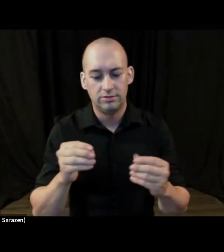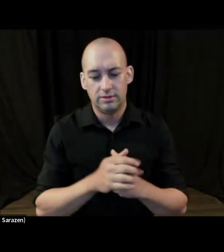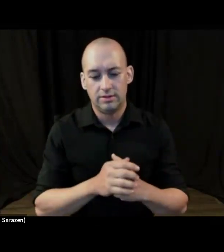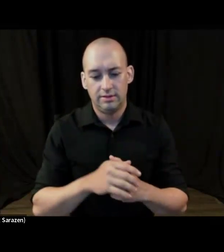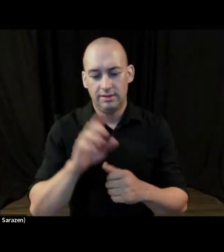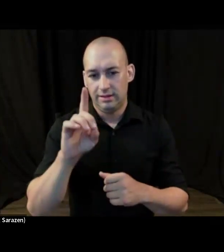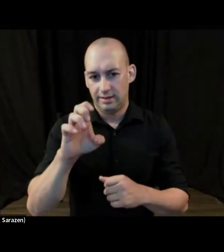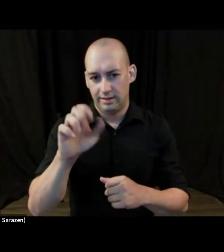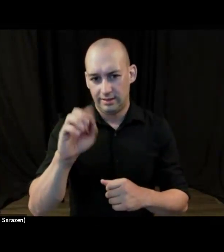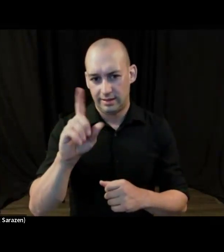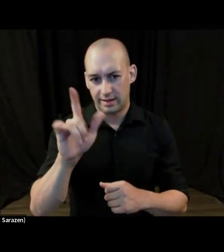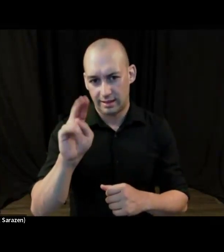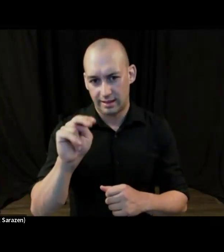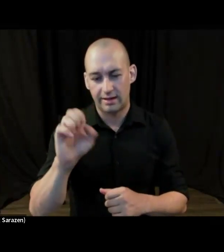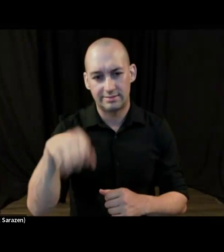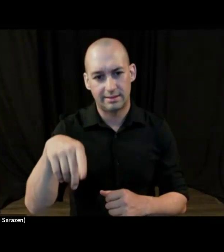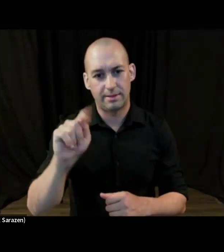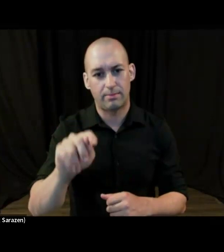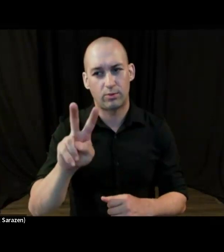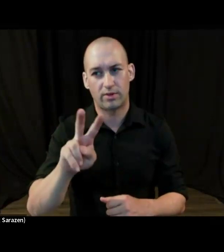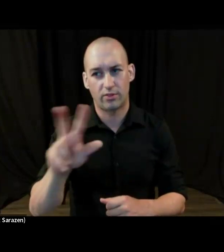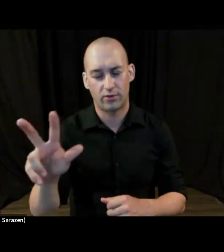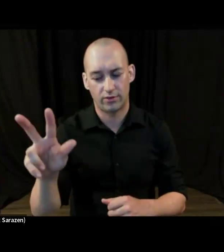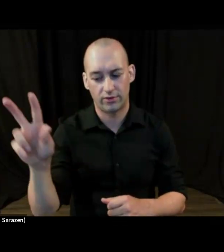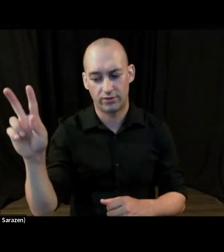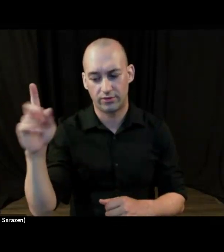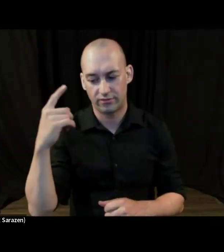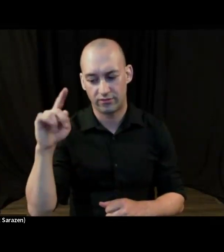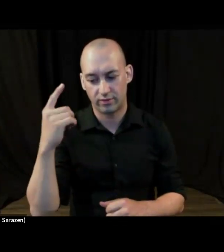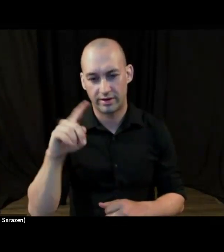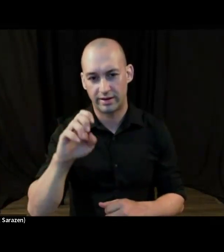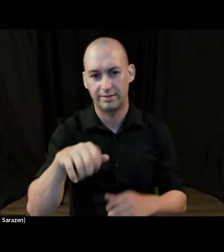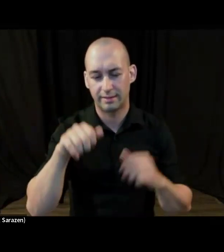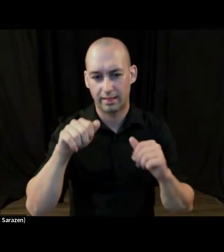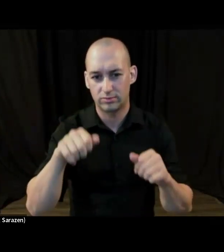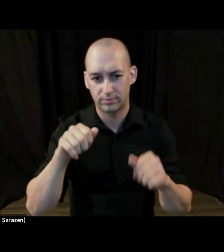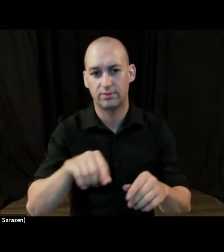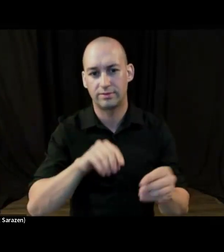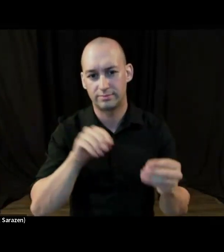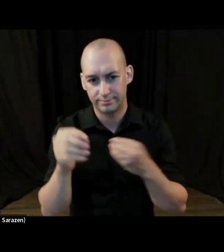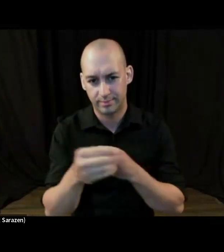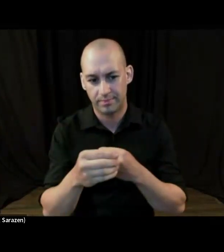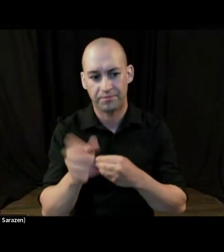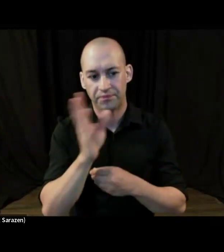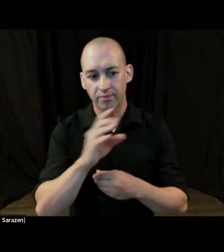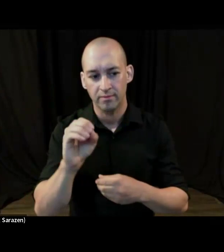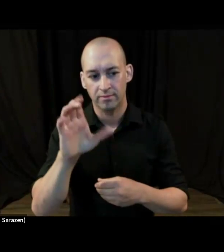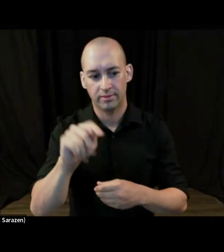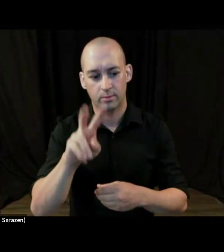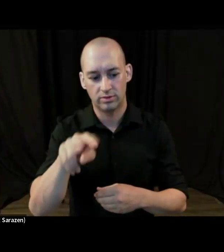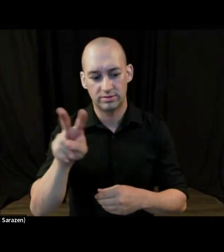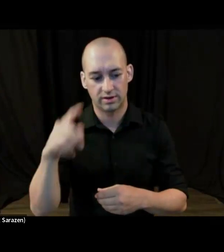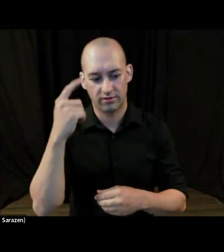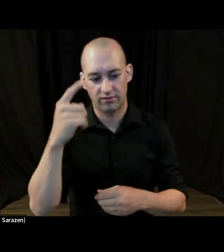Deadlines are September 23rd for eligible entities, and then October 22nd for